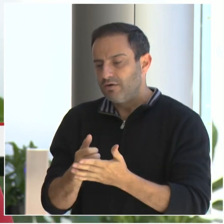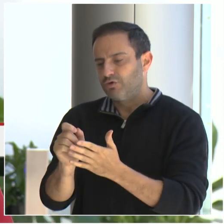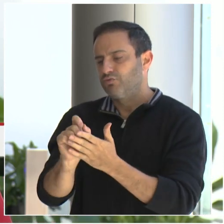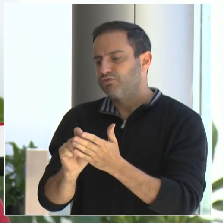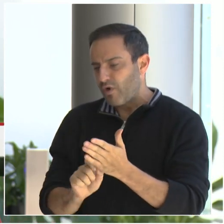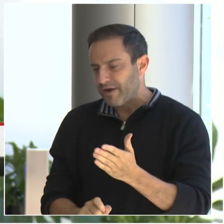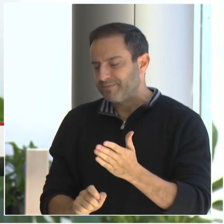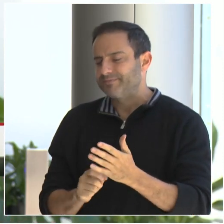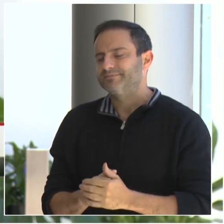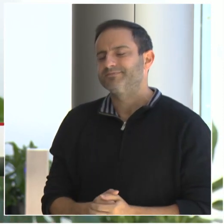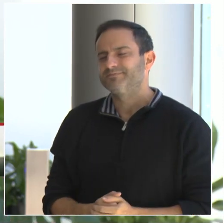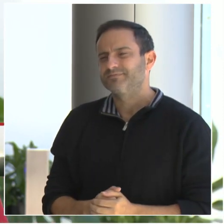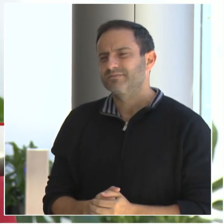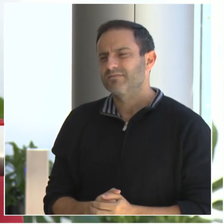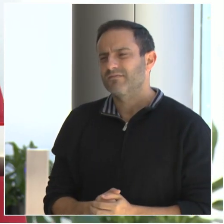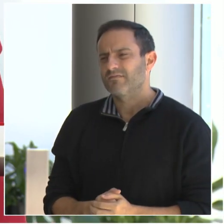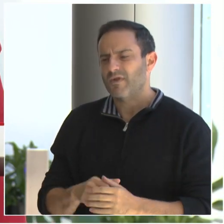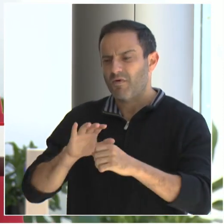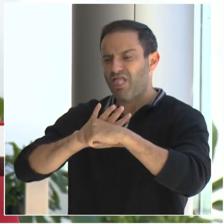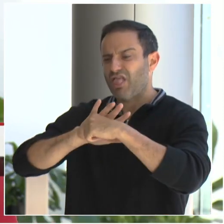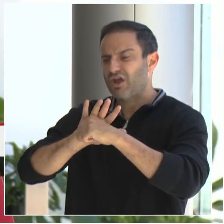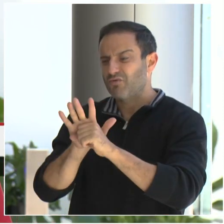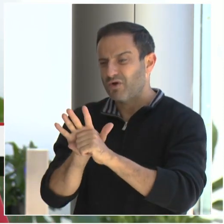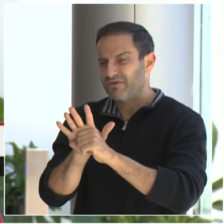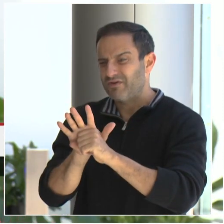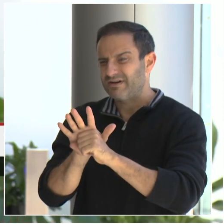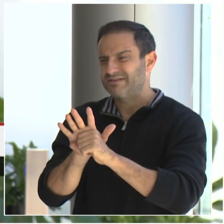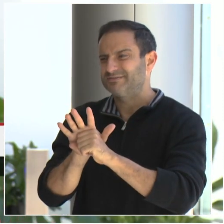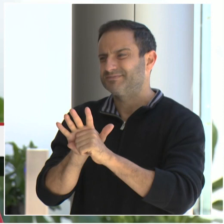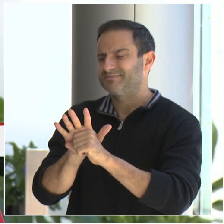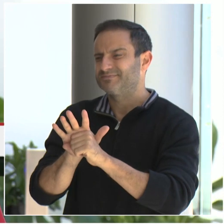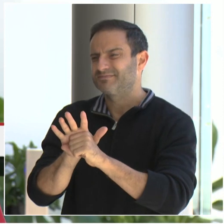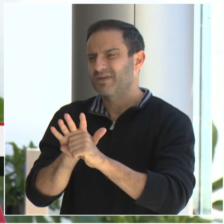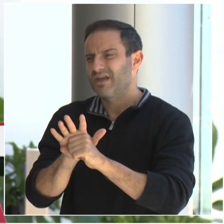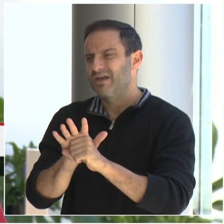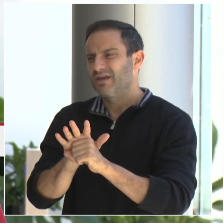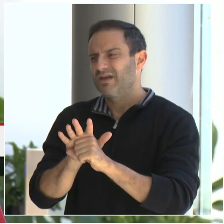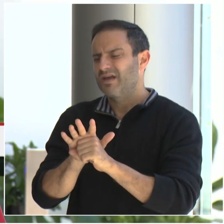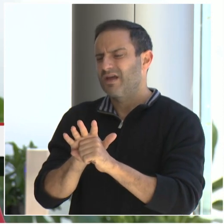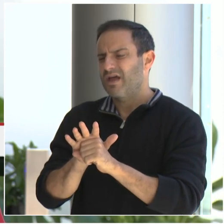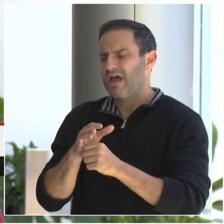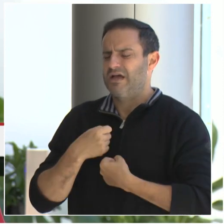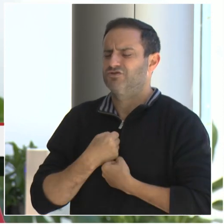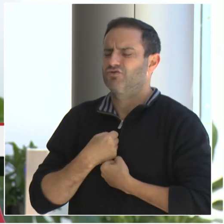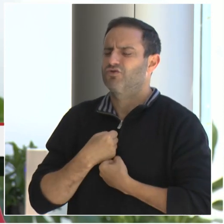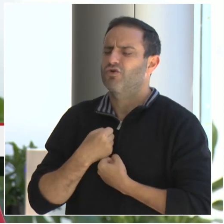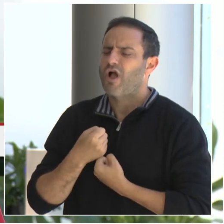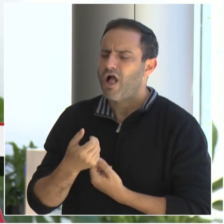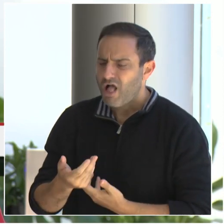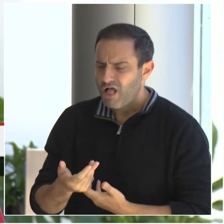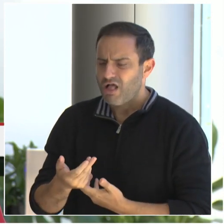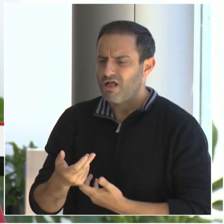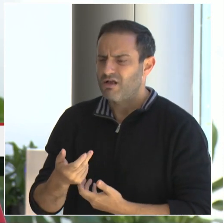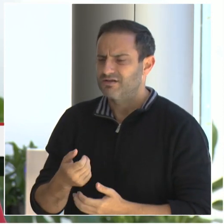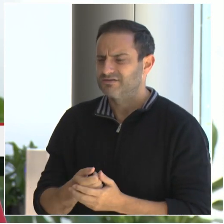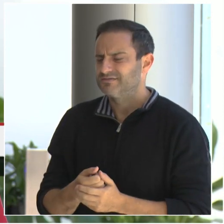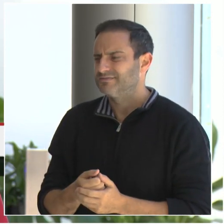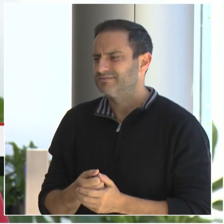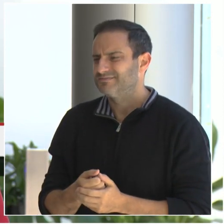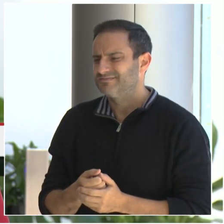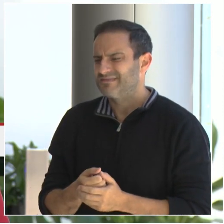same time, the coronavirus pandemic has caused historic, though